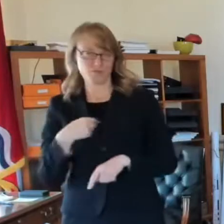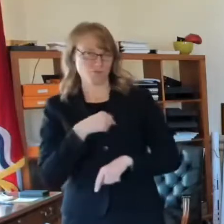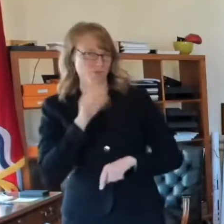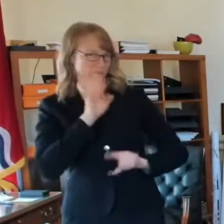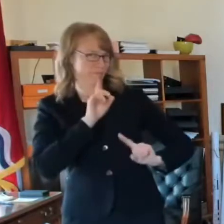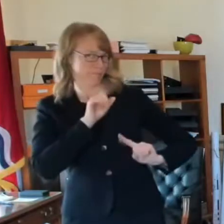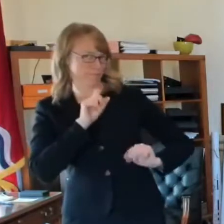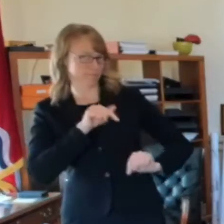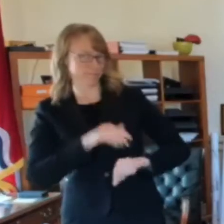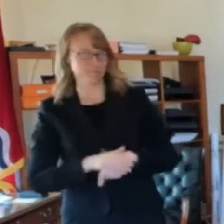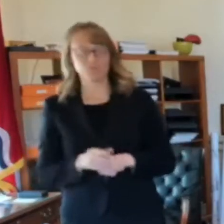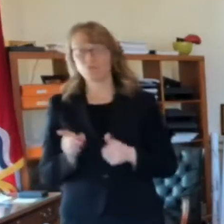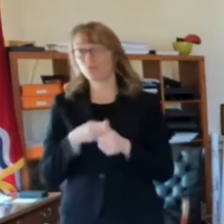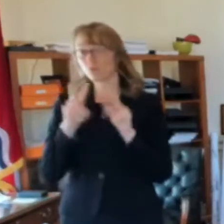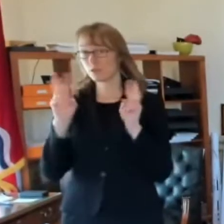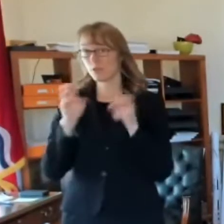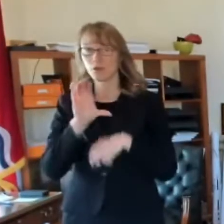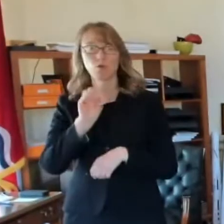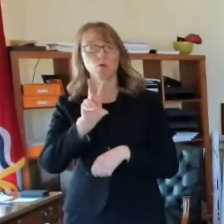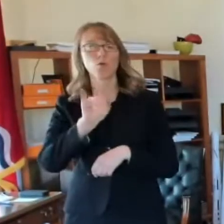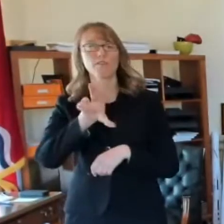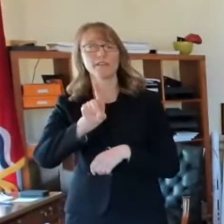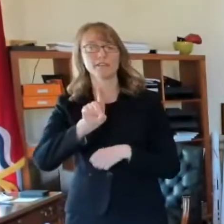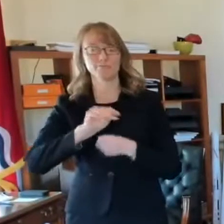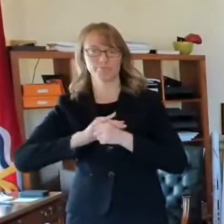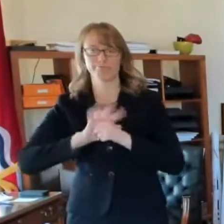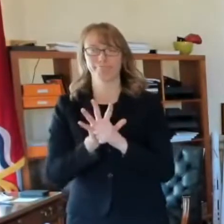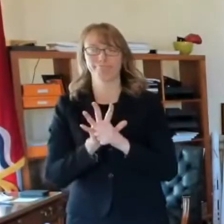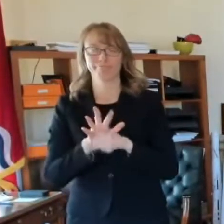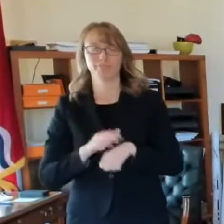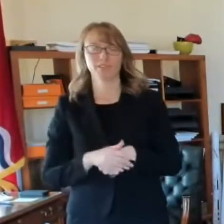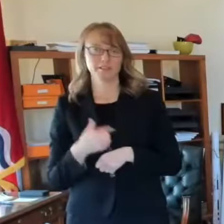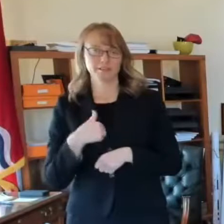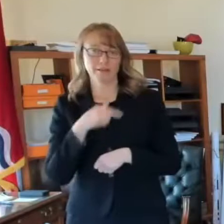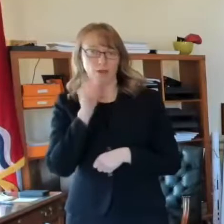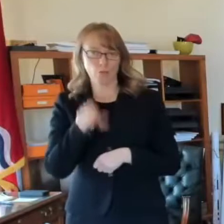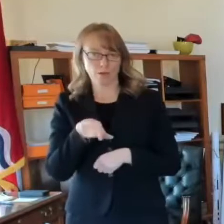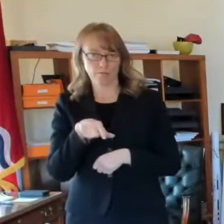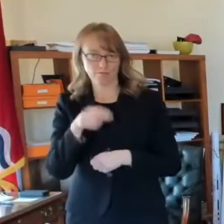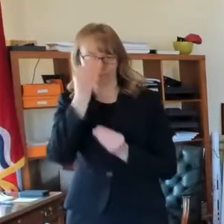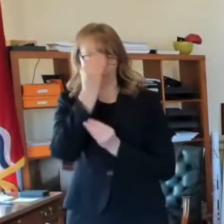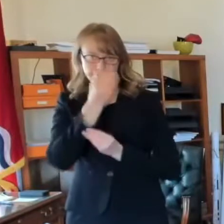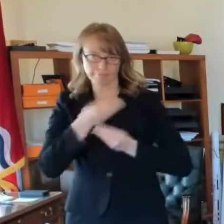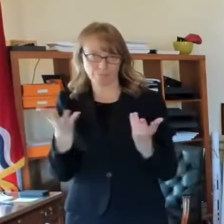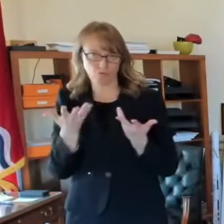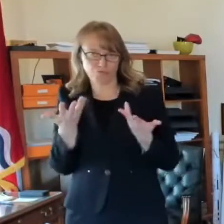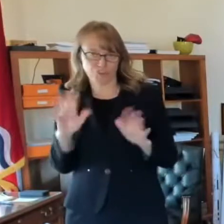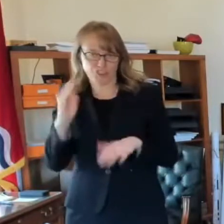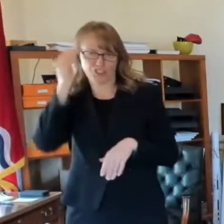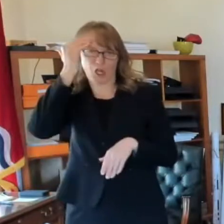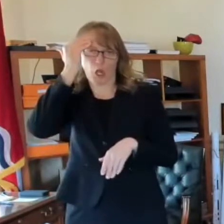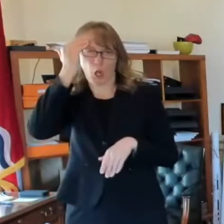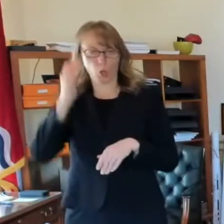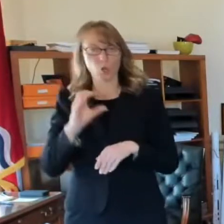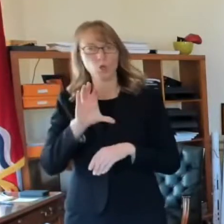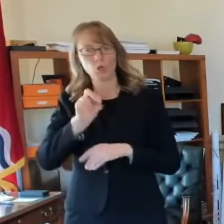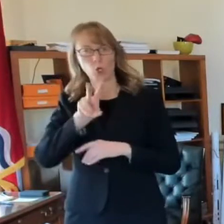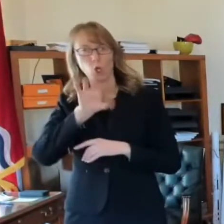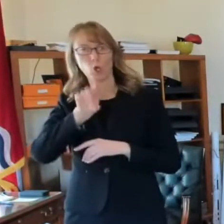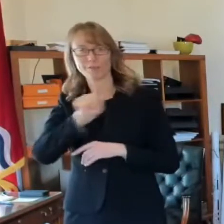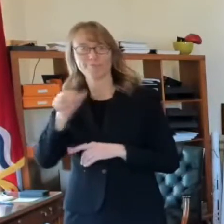today, I don't have to tell you that our COVID numbers are across the region are very,